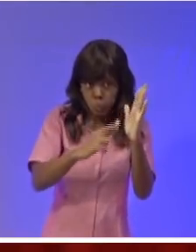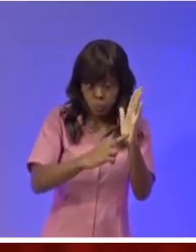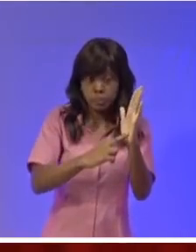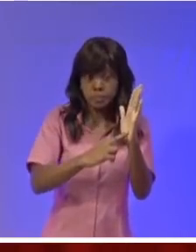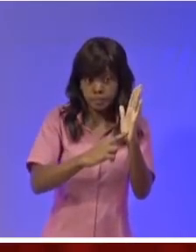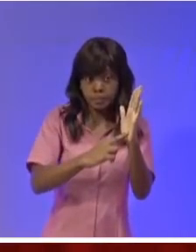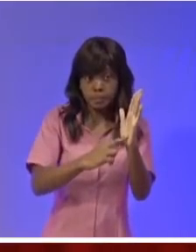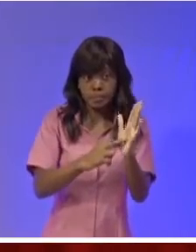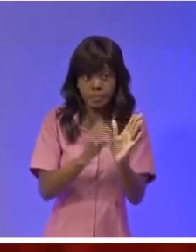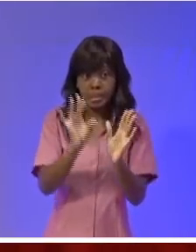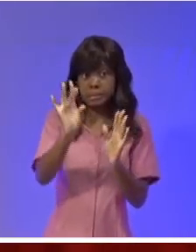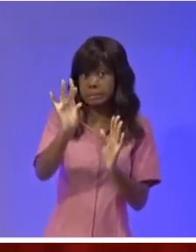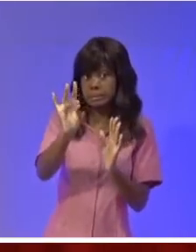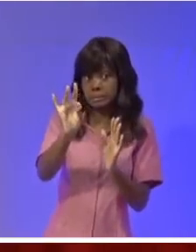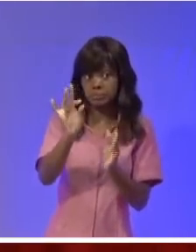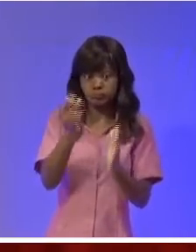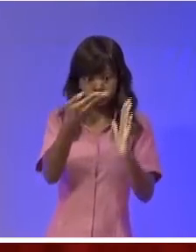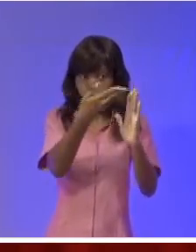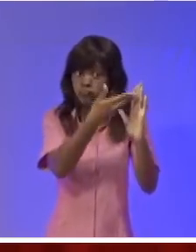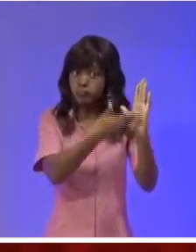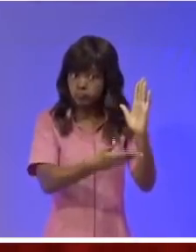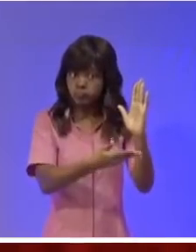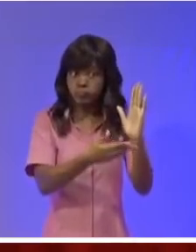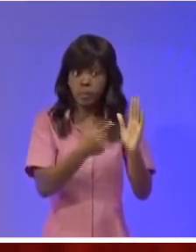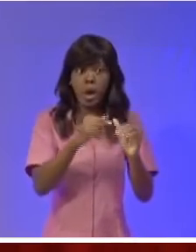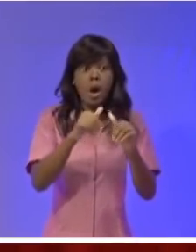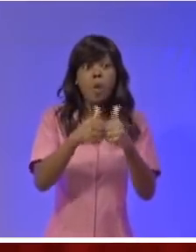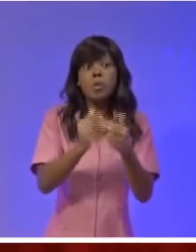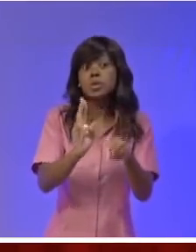Okay, Camille, did you have a second question?